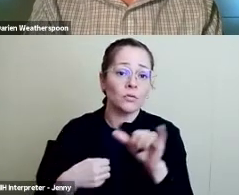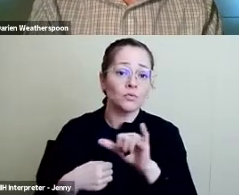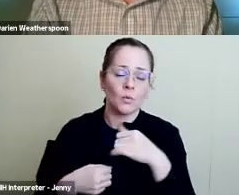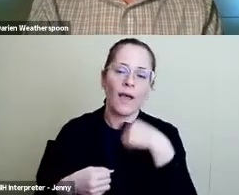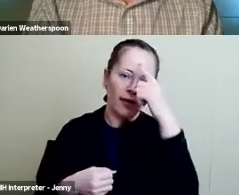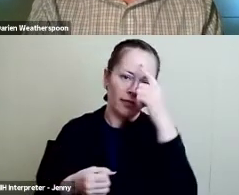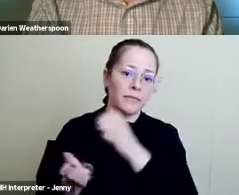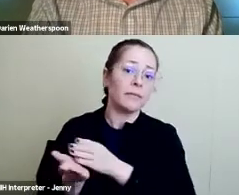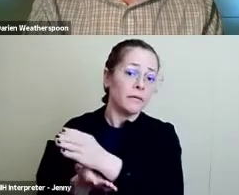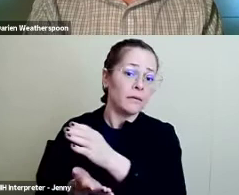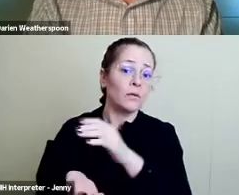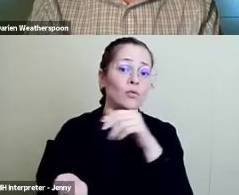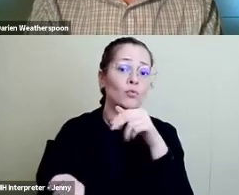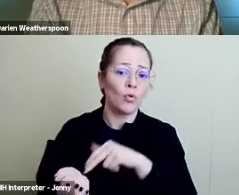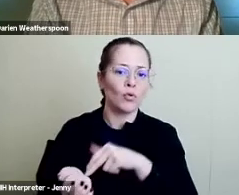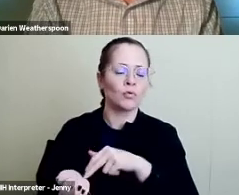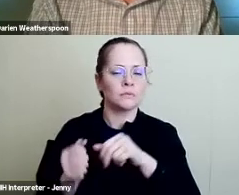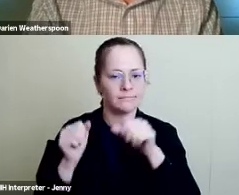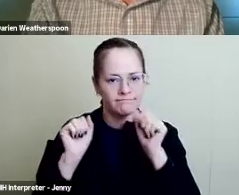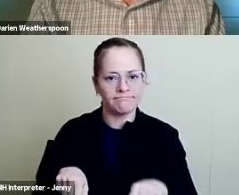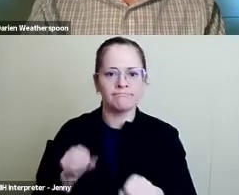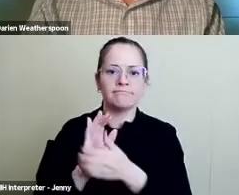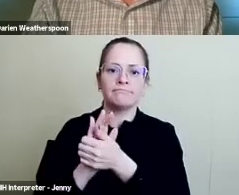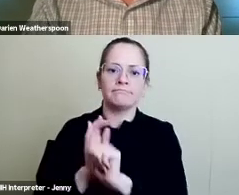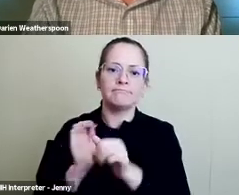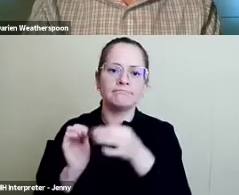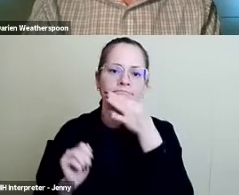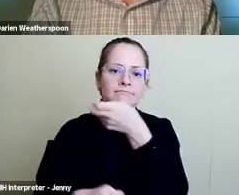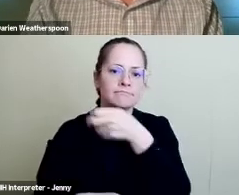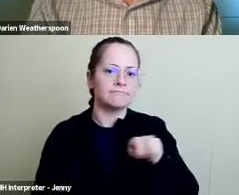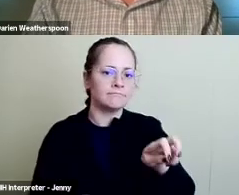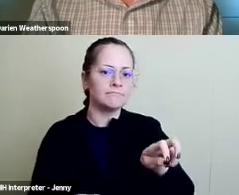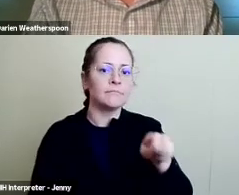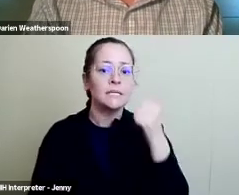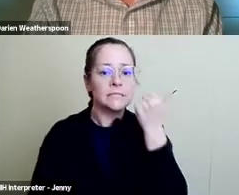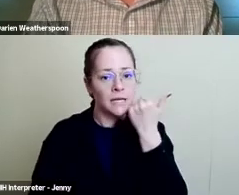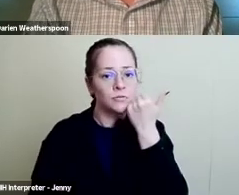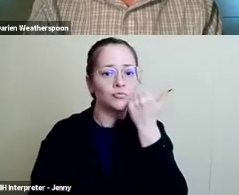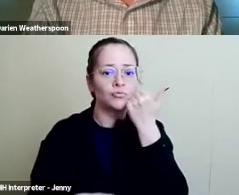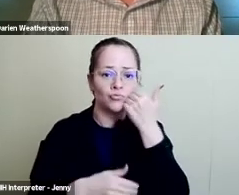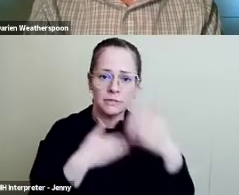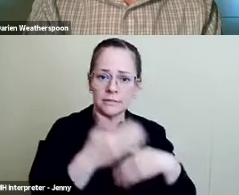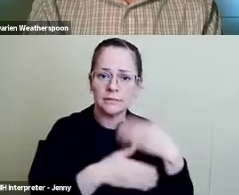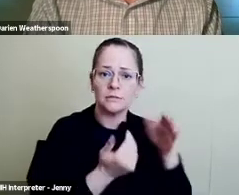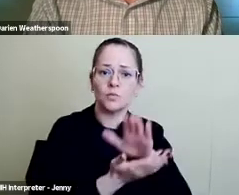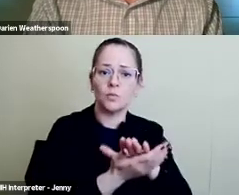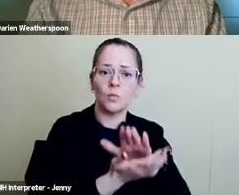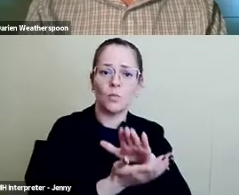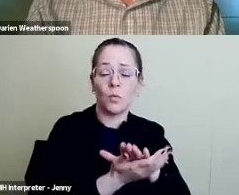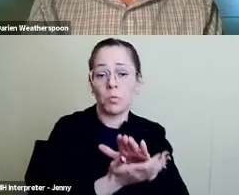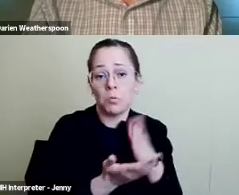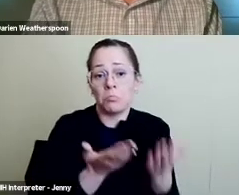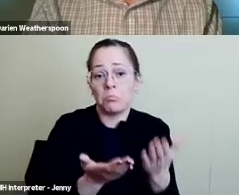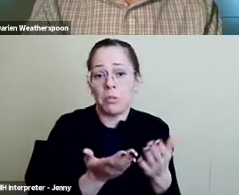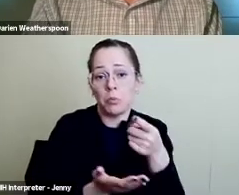nurses, you definitely have a skill set that if there was interest in dentistry or going to dental school, that would make you